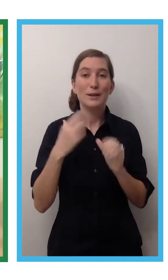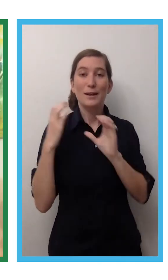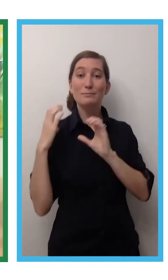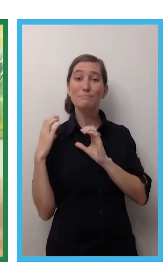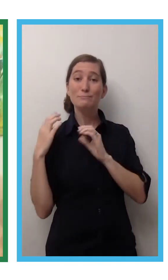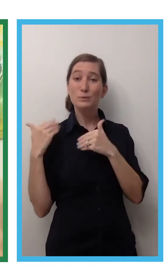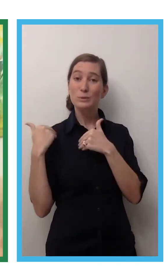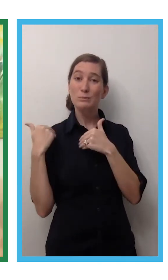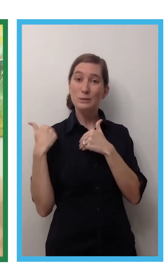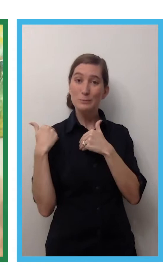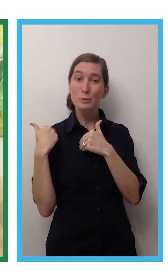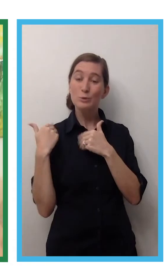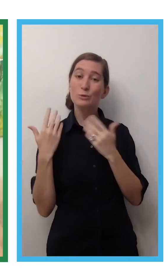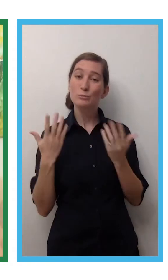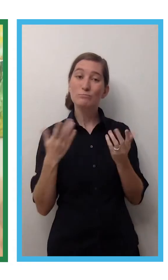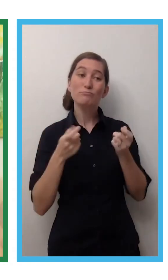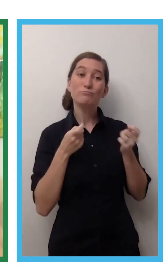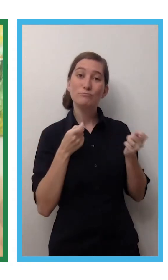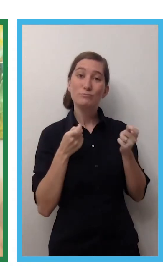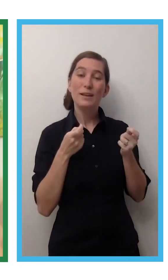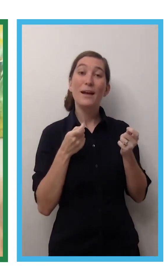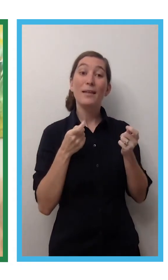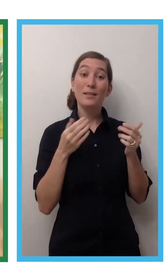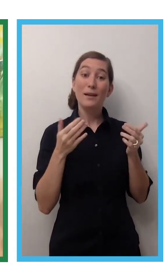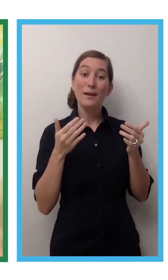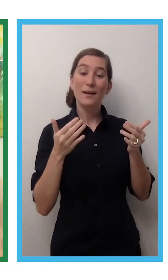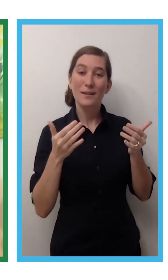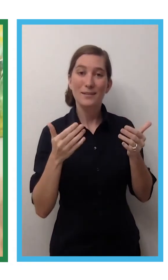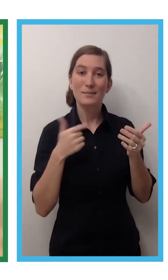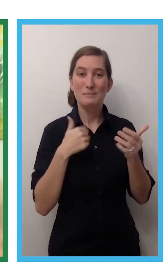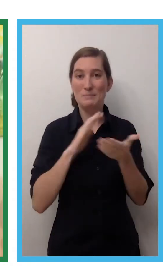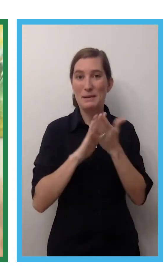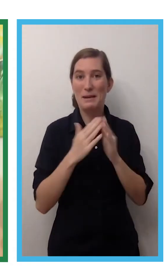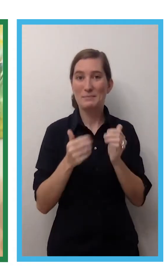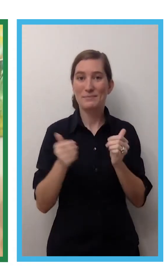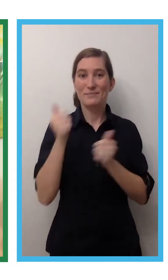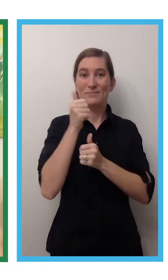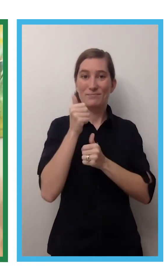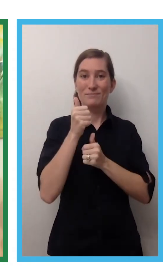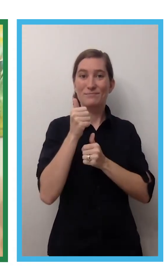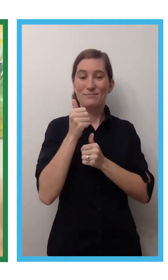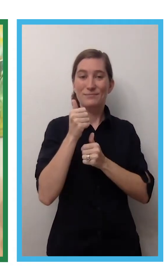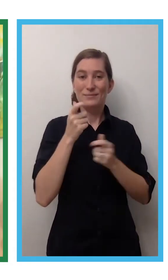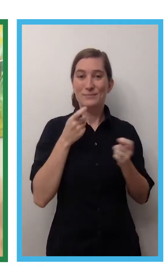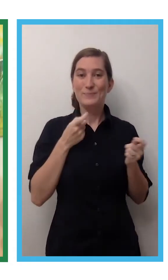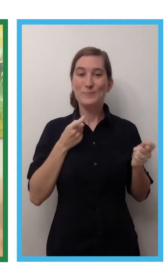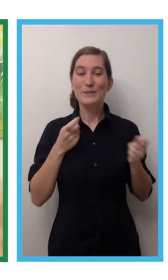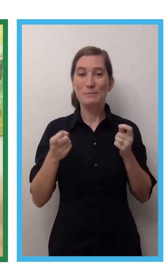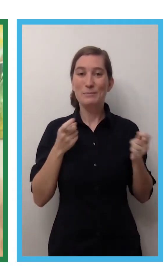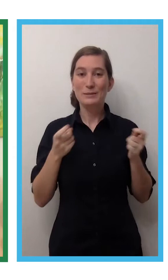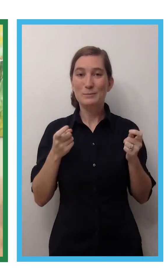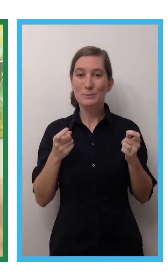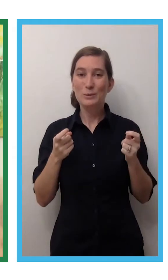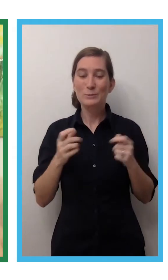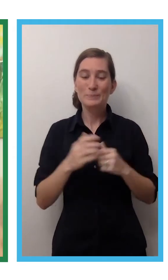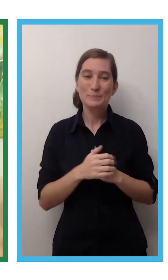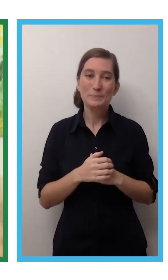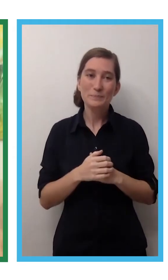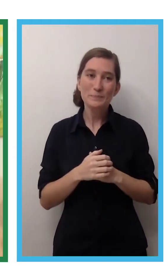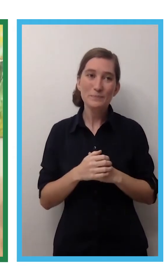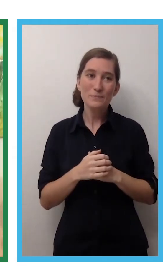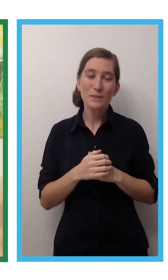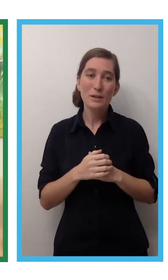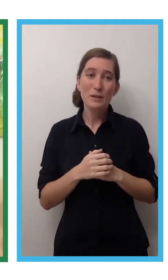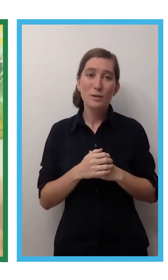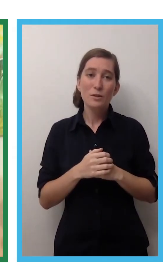ground up along with my procurement duties. So when I left corporate and started the Richwell Group, which is my company, and